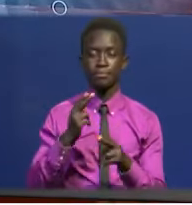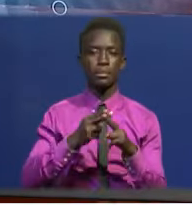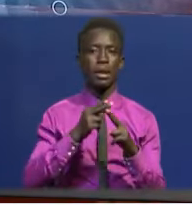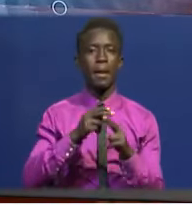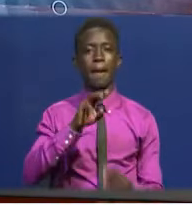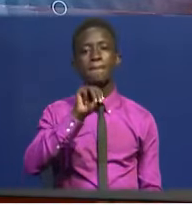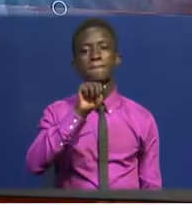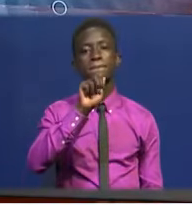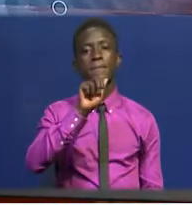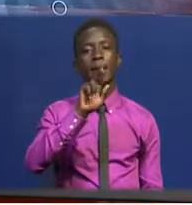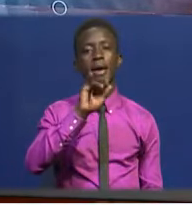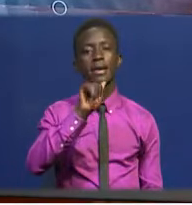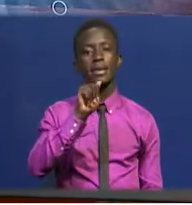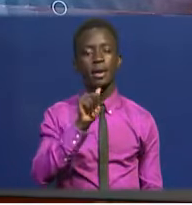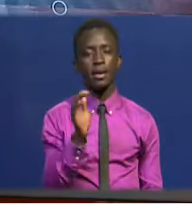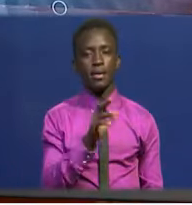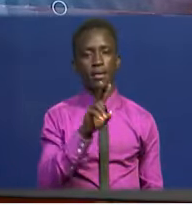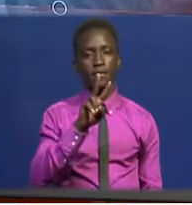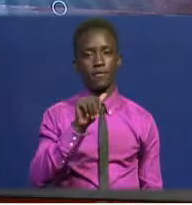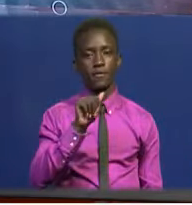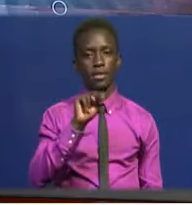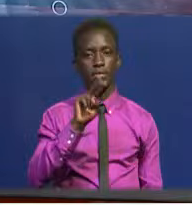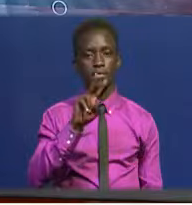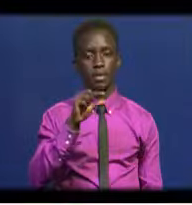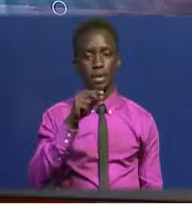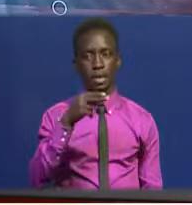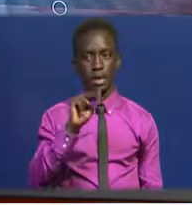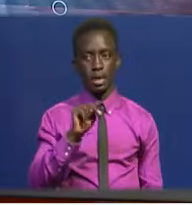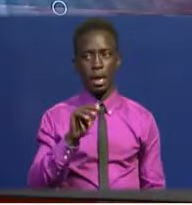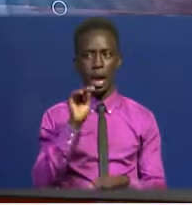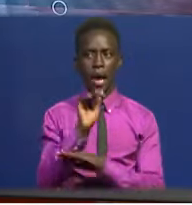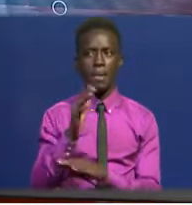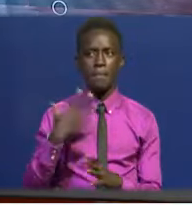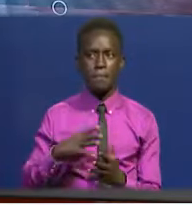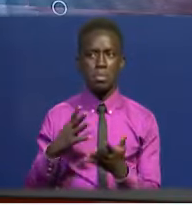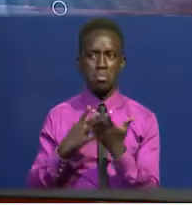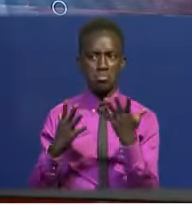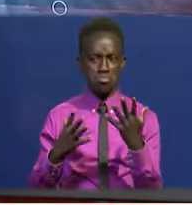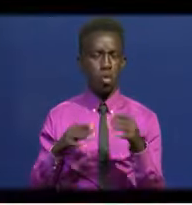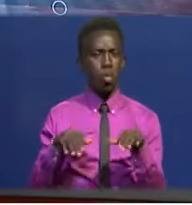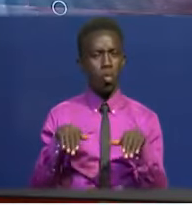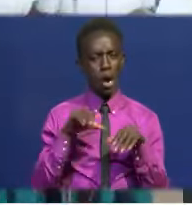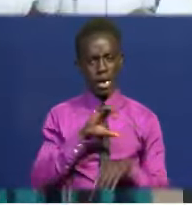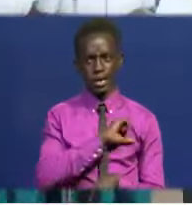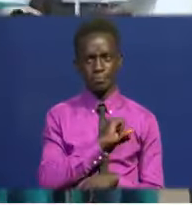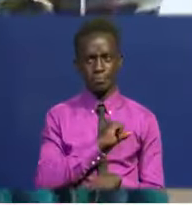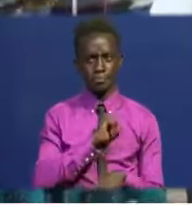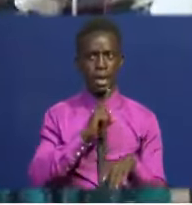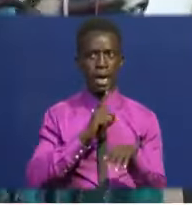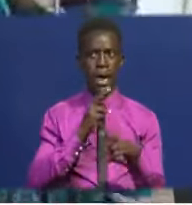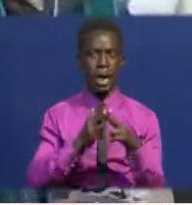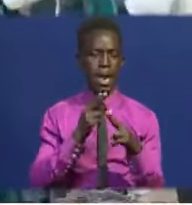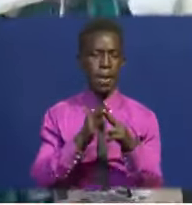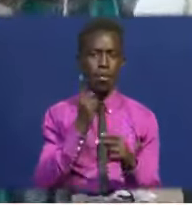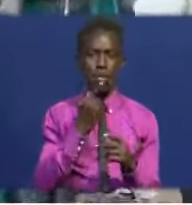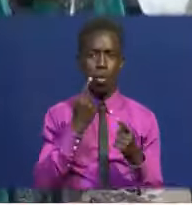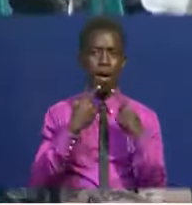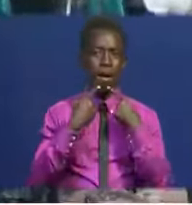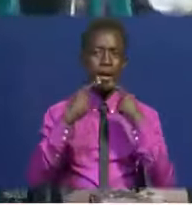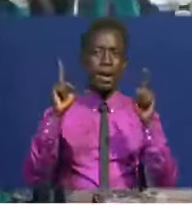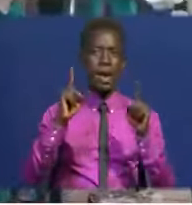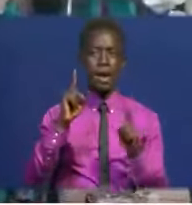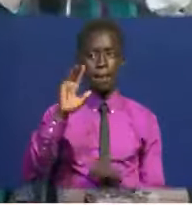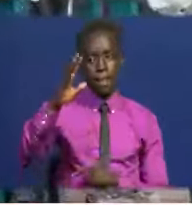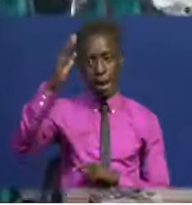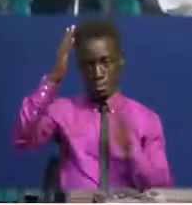van Megen, has asked faithfuls in Embu County to be patient over the naming of Bishop Catholic Diocese in Embu County. Now speaking at